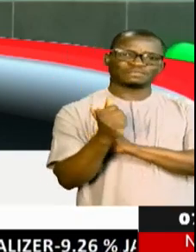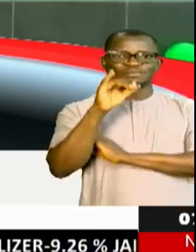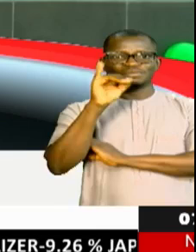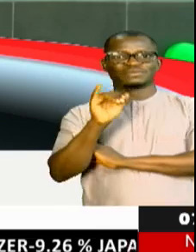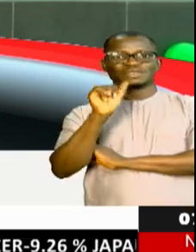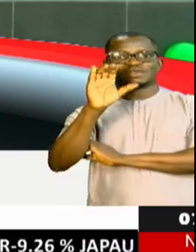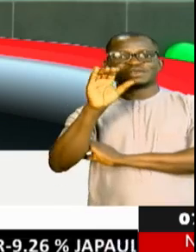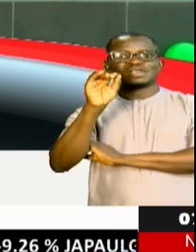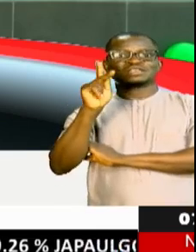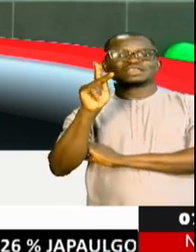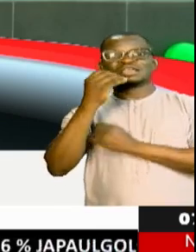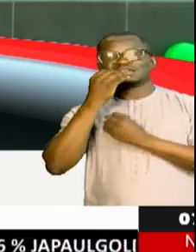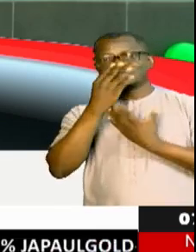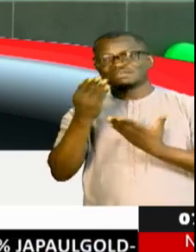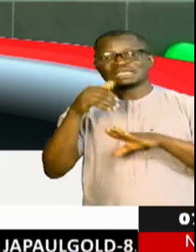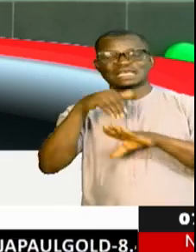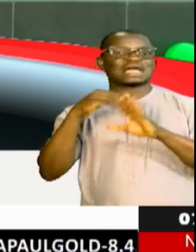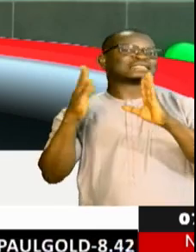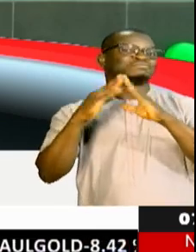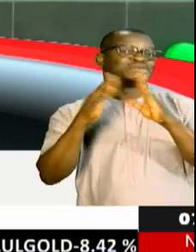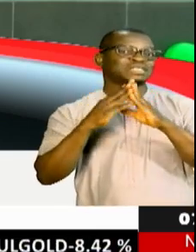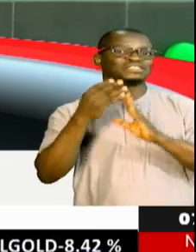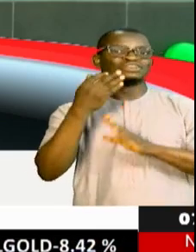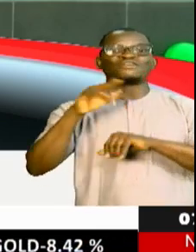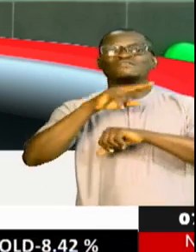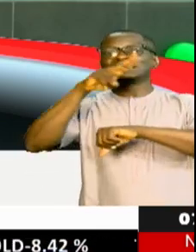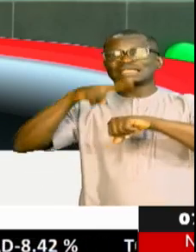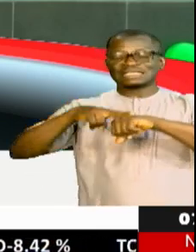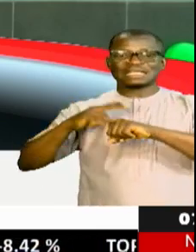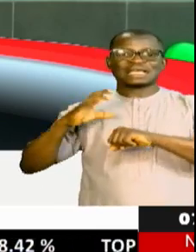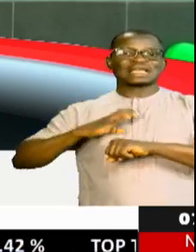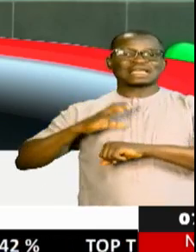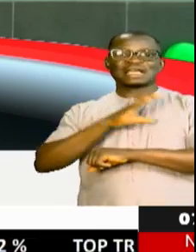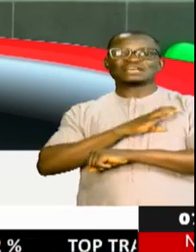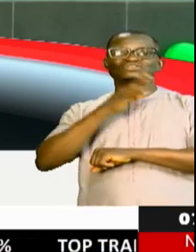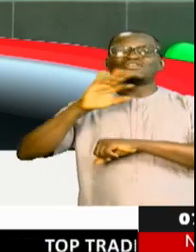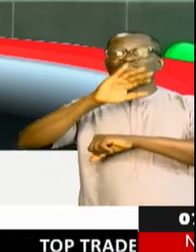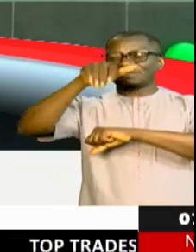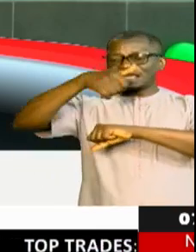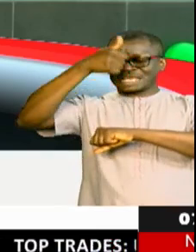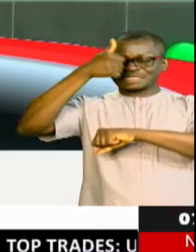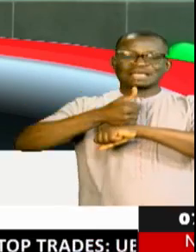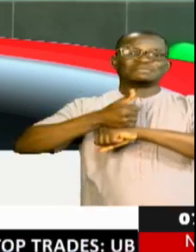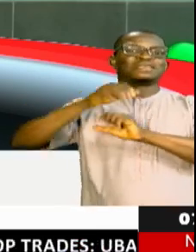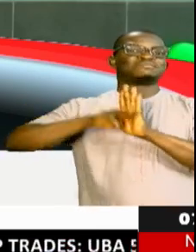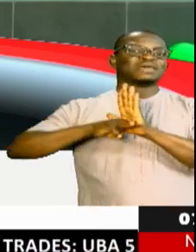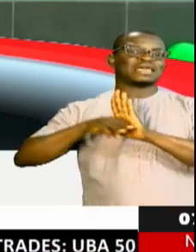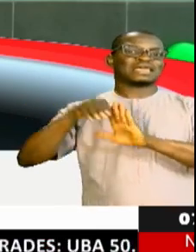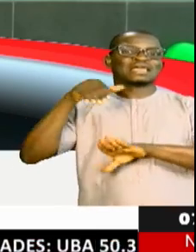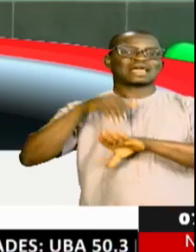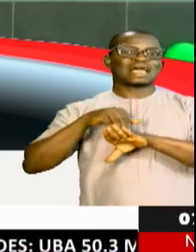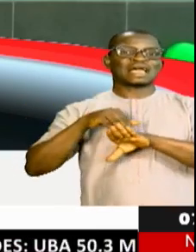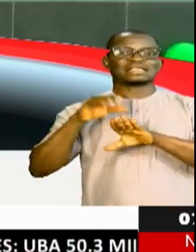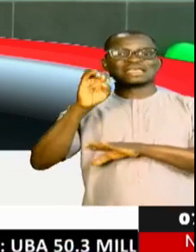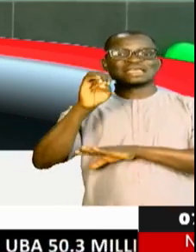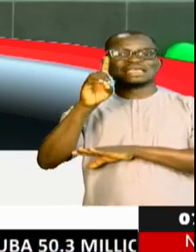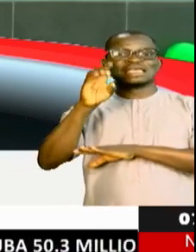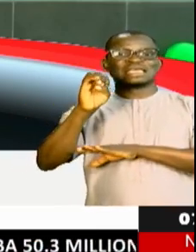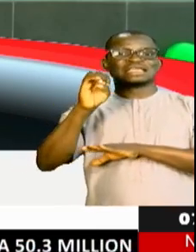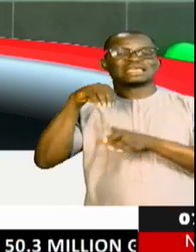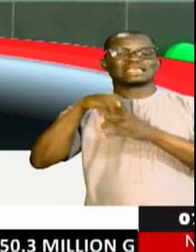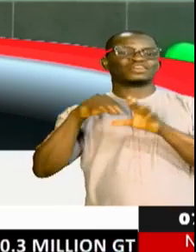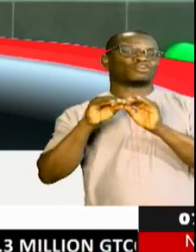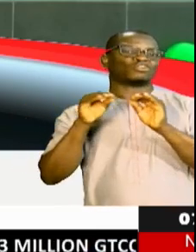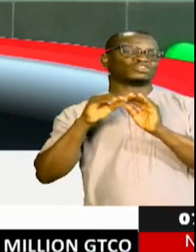stated this at the meeting of National Council of Establishment held at Ede, Osun State.